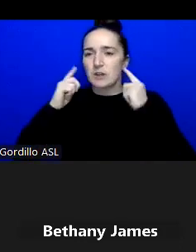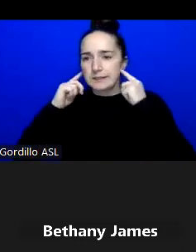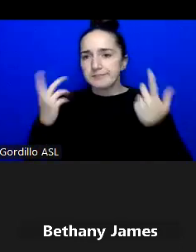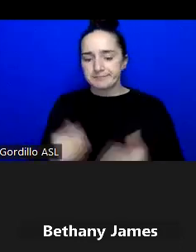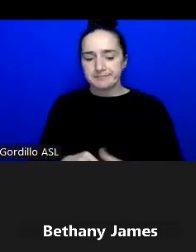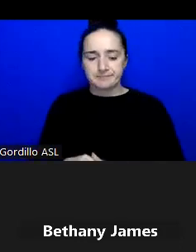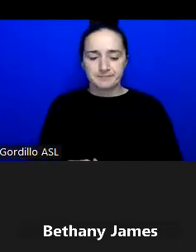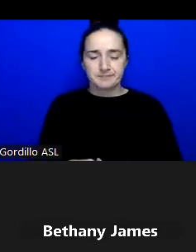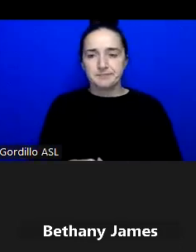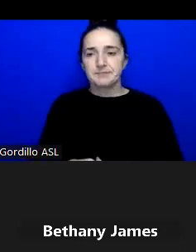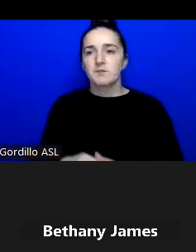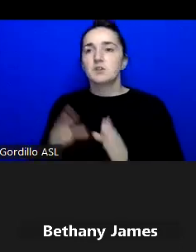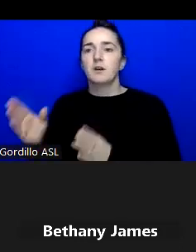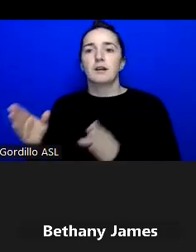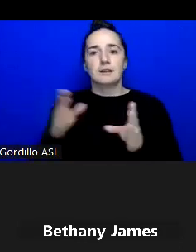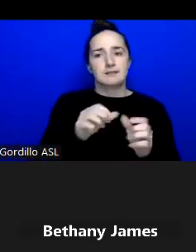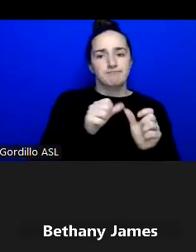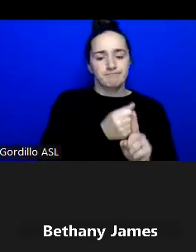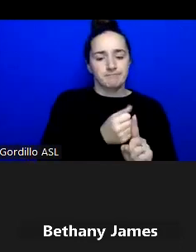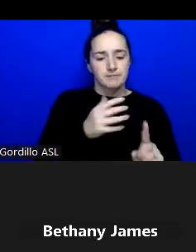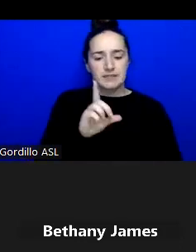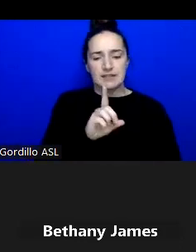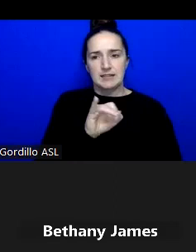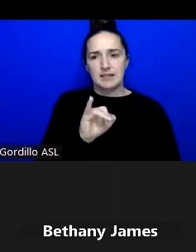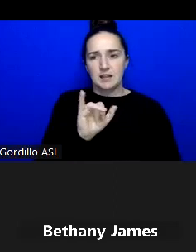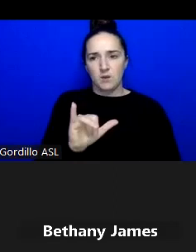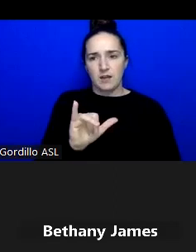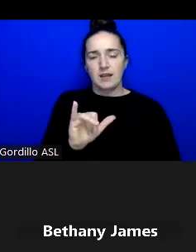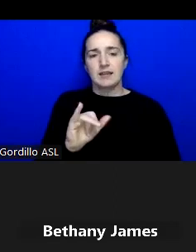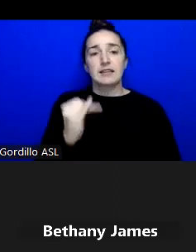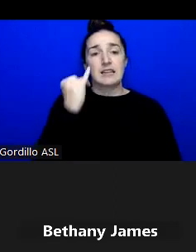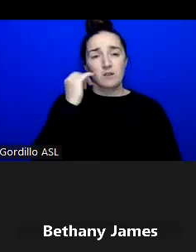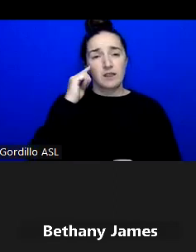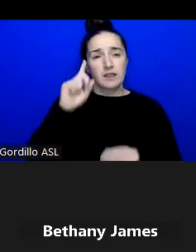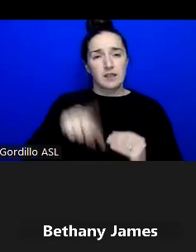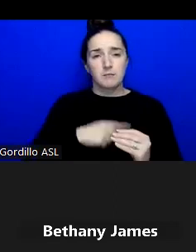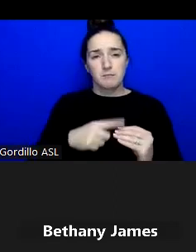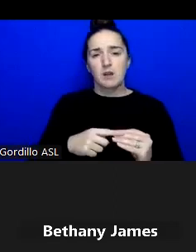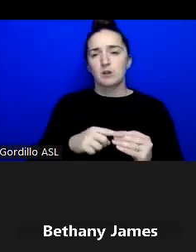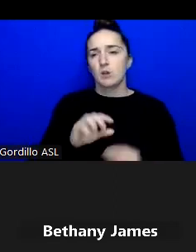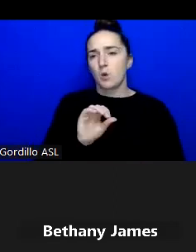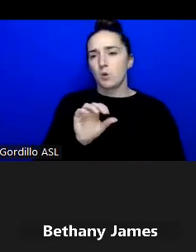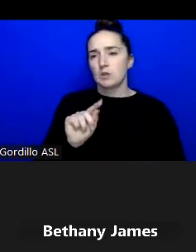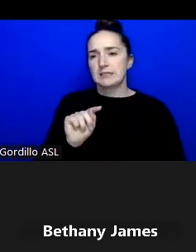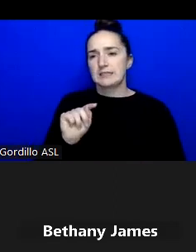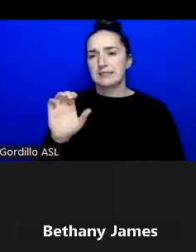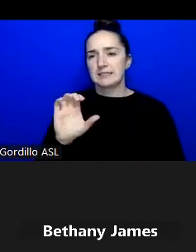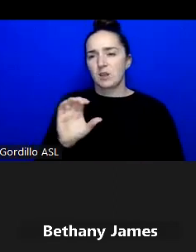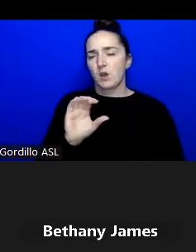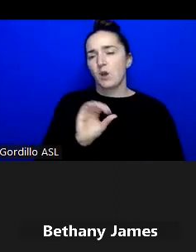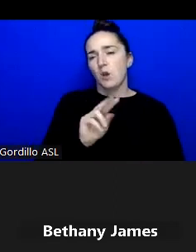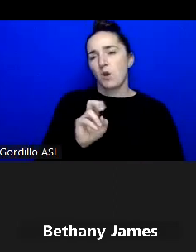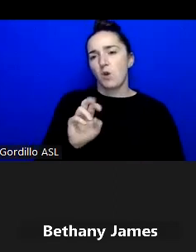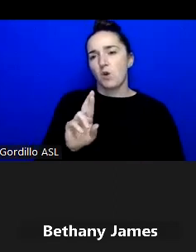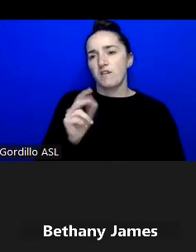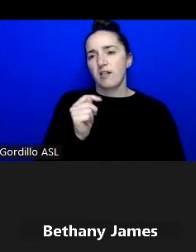DIY kind of option for folks, when we think about the OTC kind of regulatory effect, the FDA's final